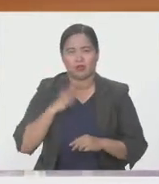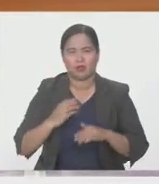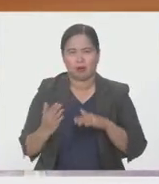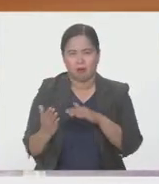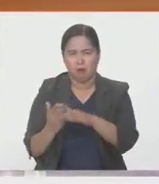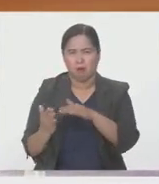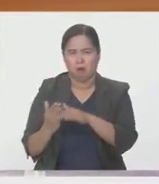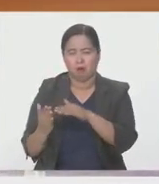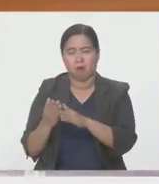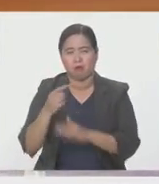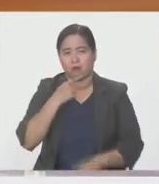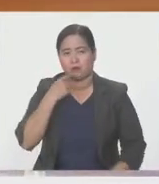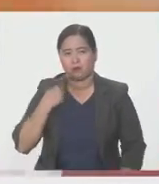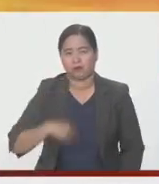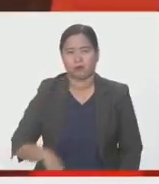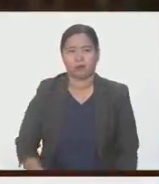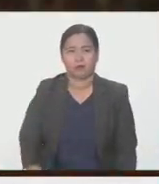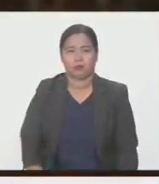within Russia.